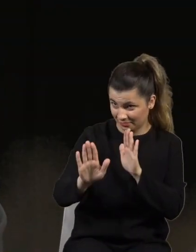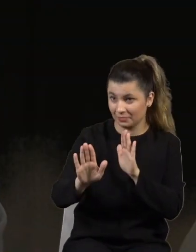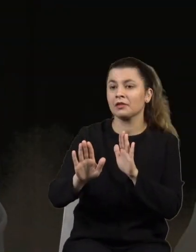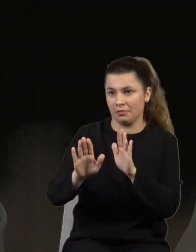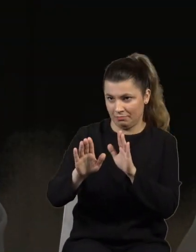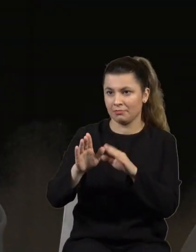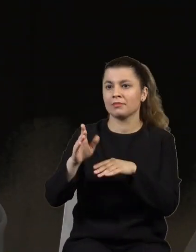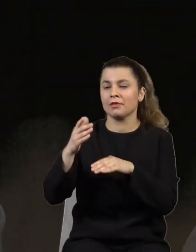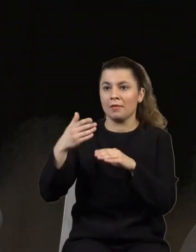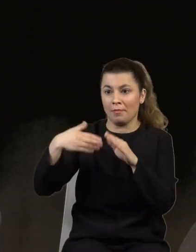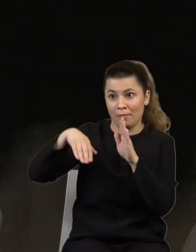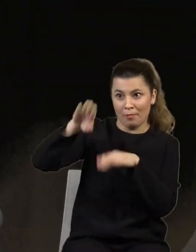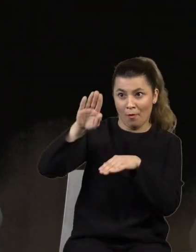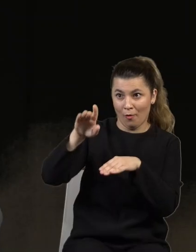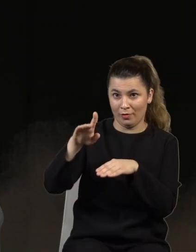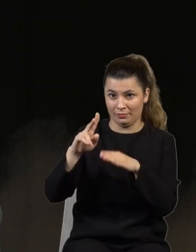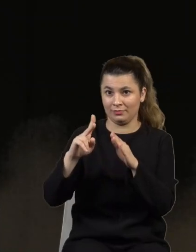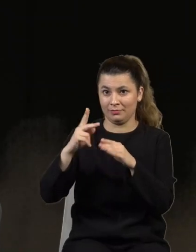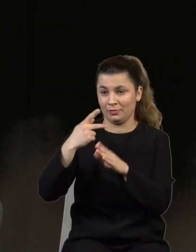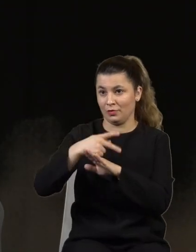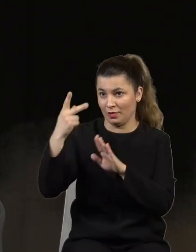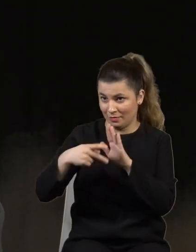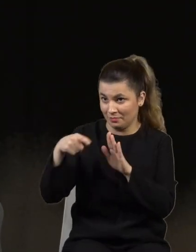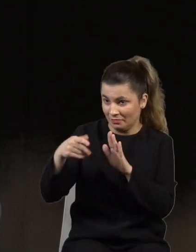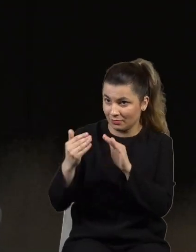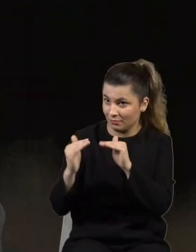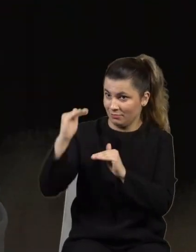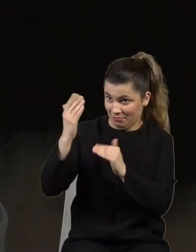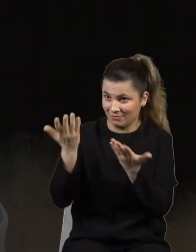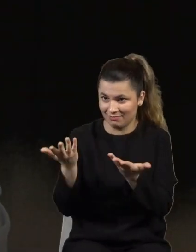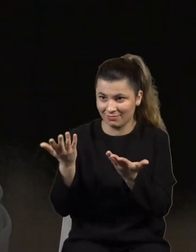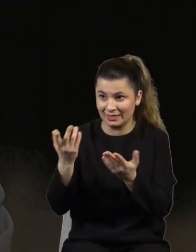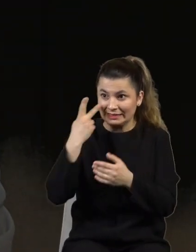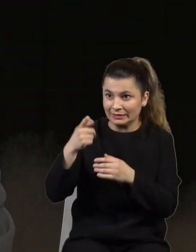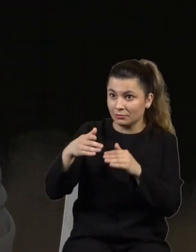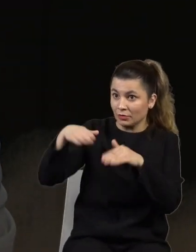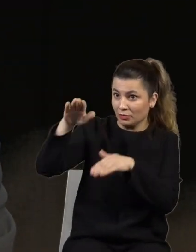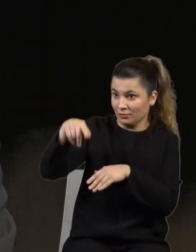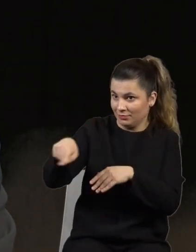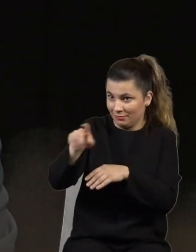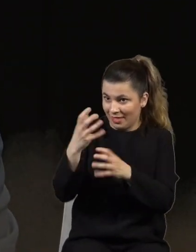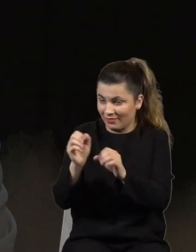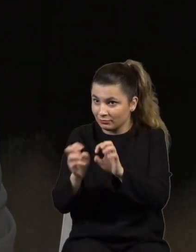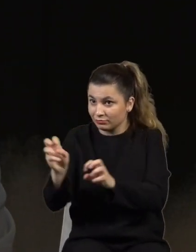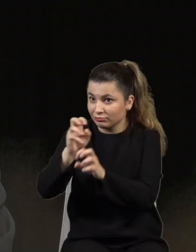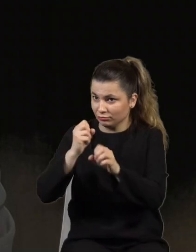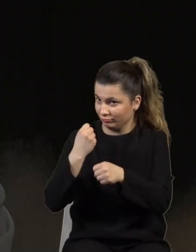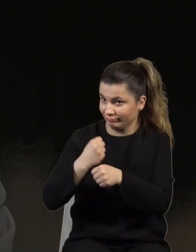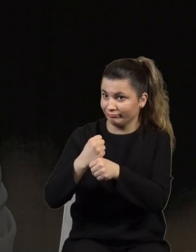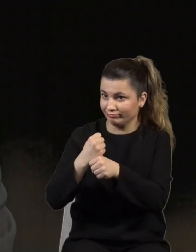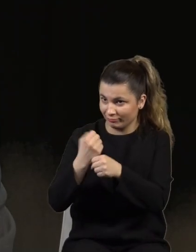interest among regional authorities to coordinate their efforts with, for instance,